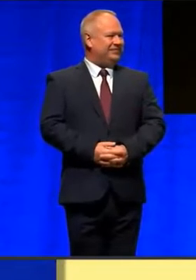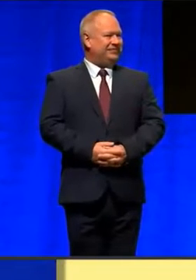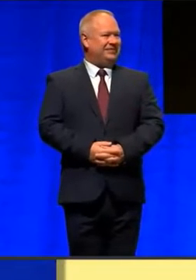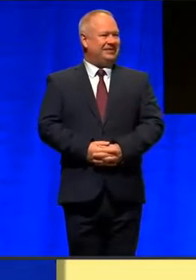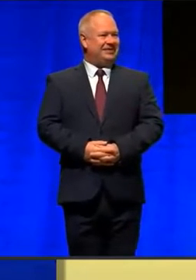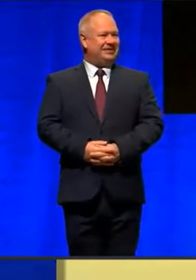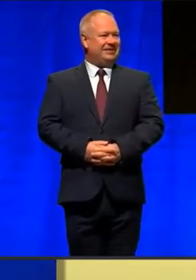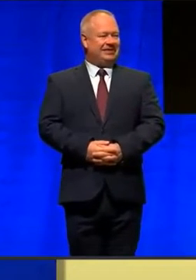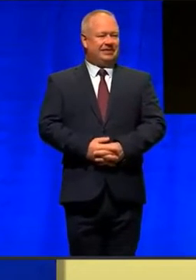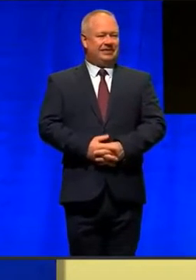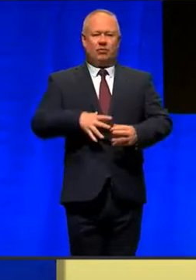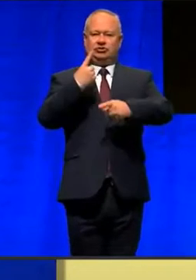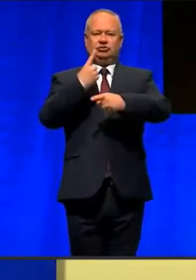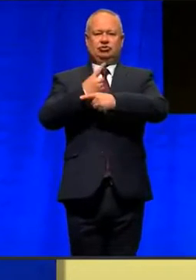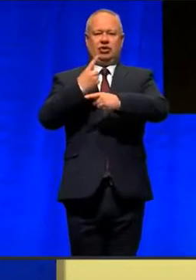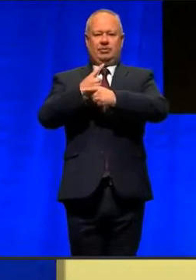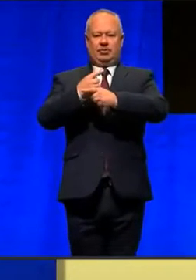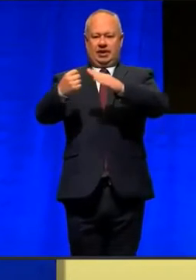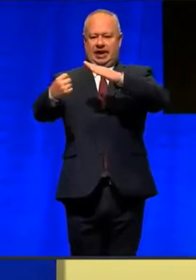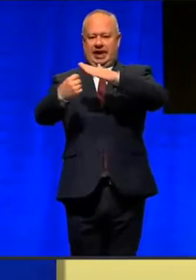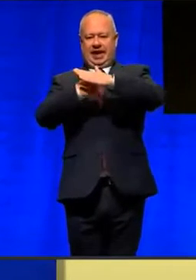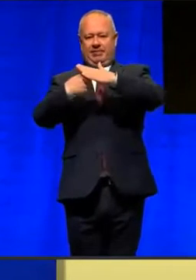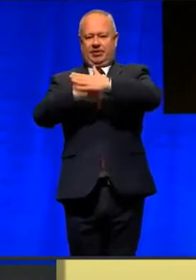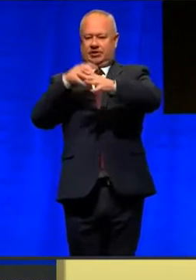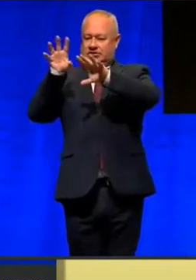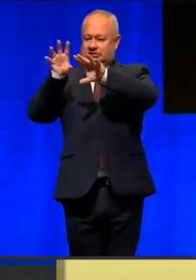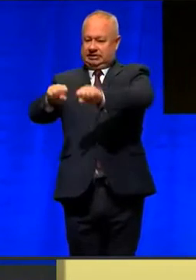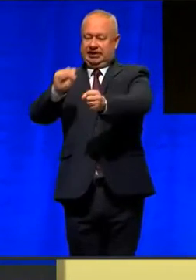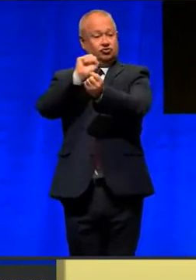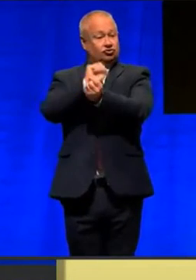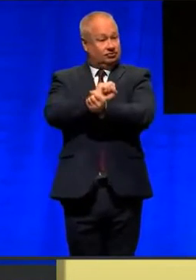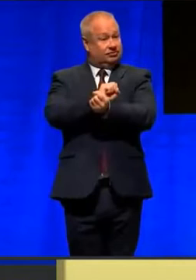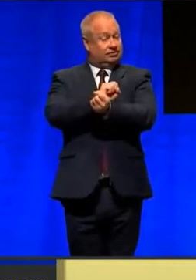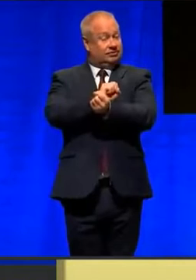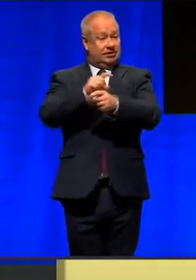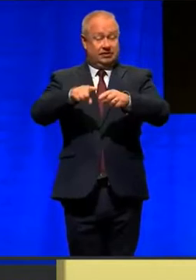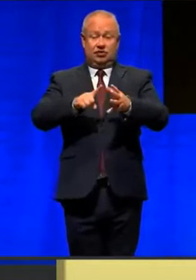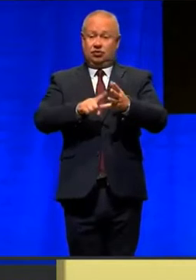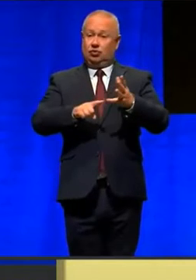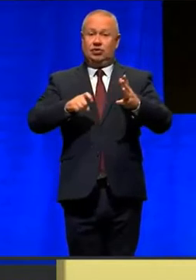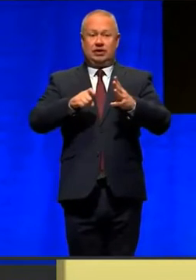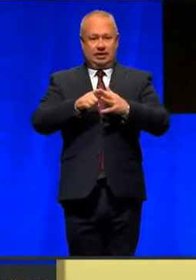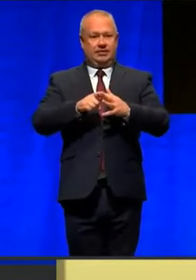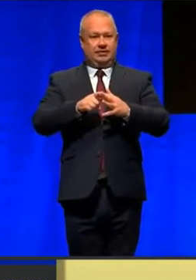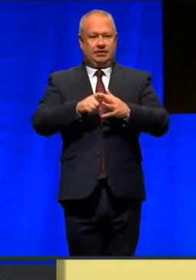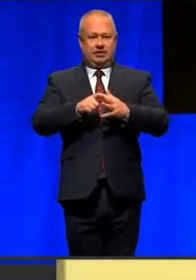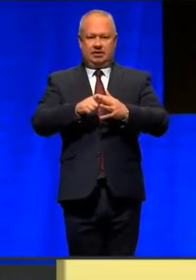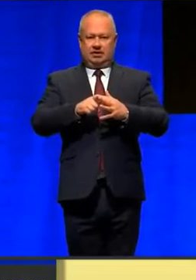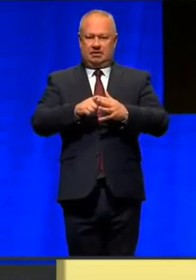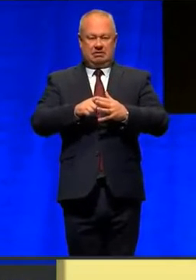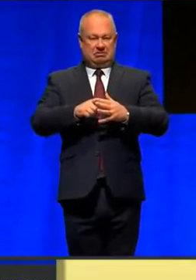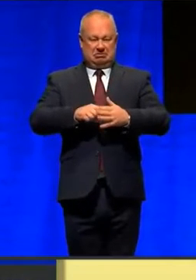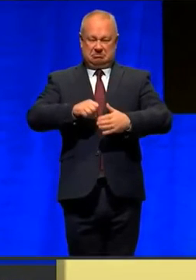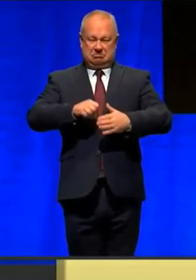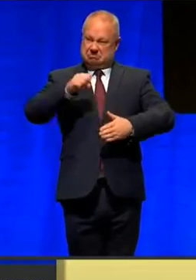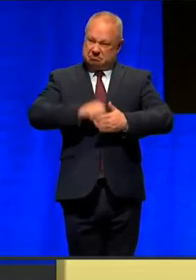I want to talk to you today about immigration detention. Immigration detention in the UK is a wholly arbitrary